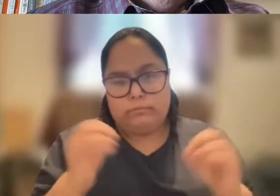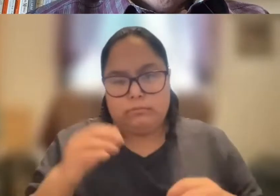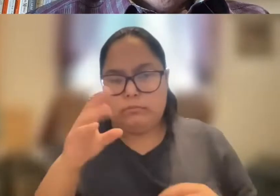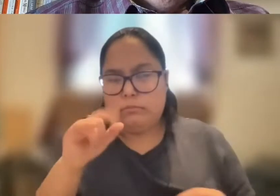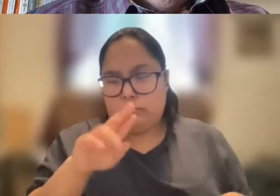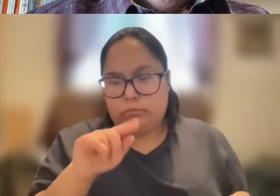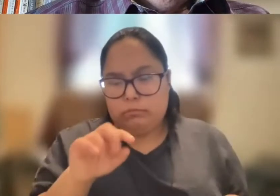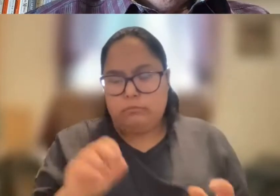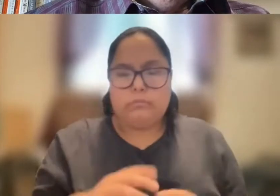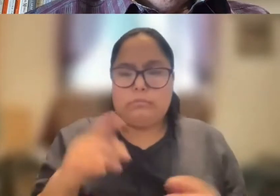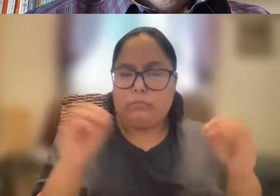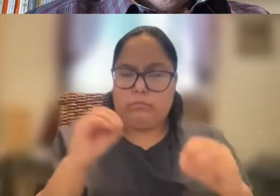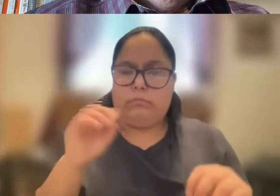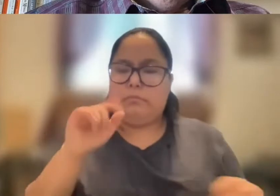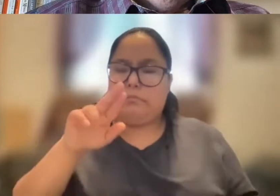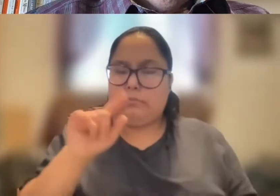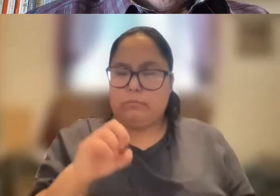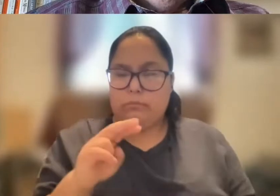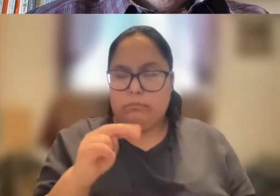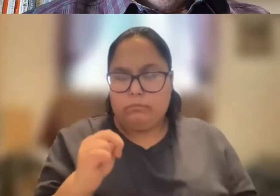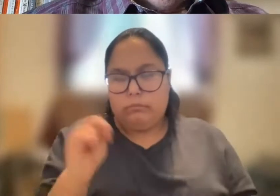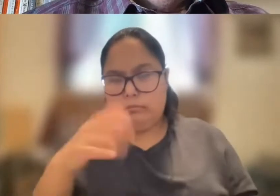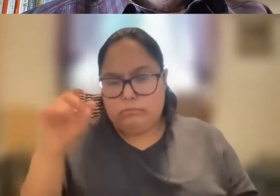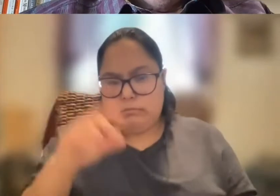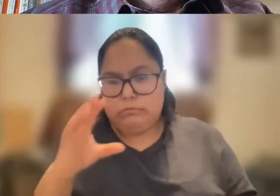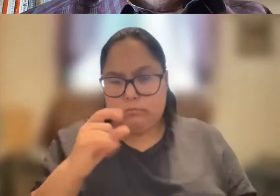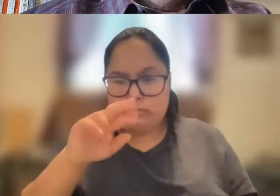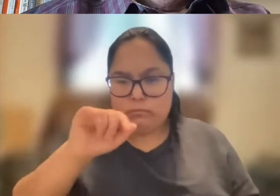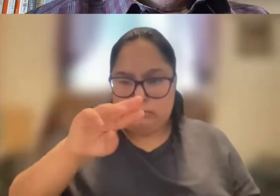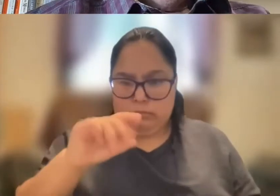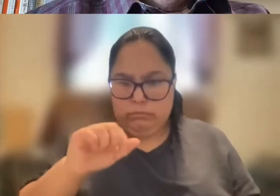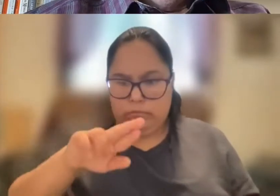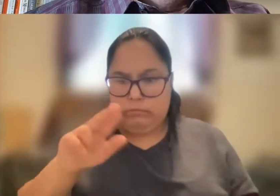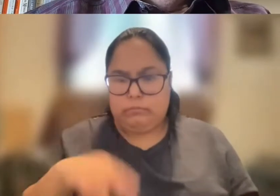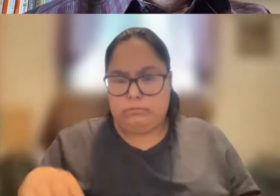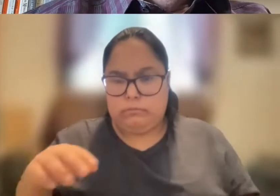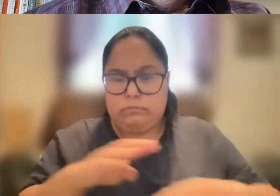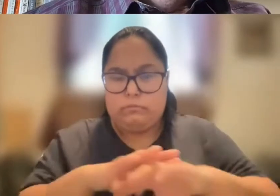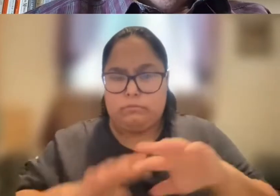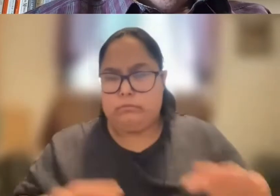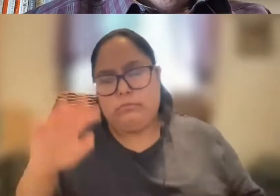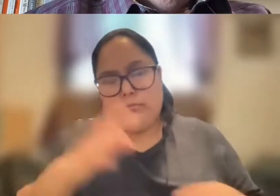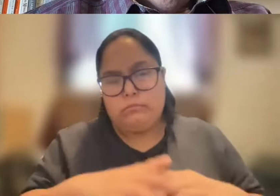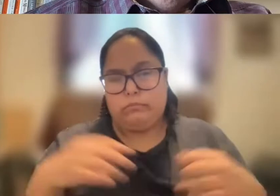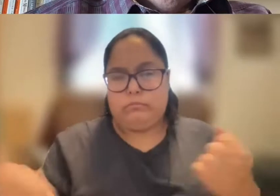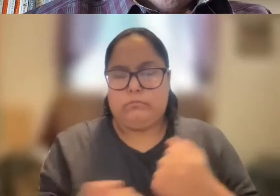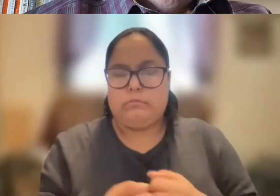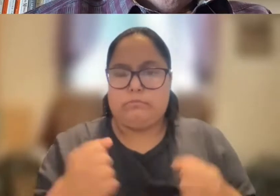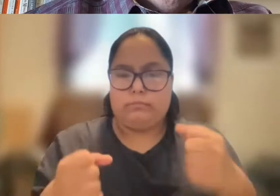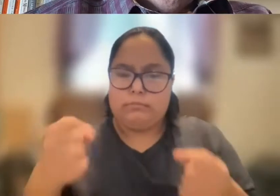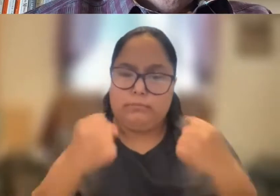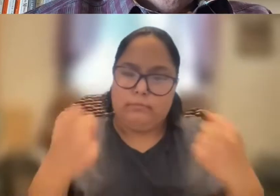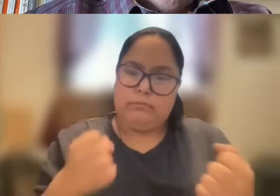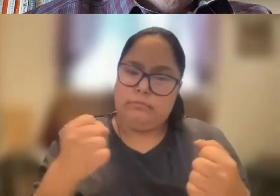interest. The commander was more than happy to sit in an armored vehicle while they drove around the